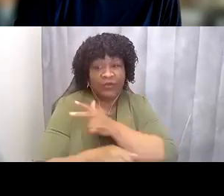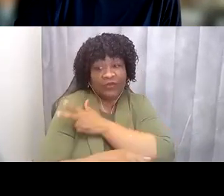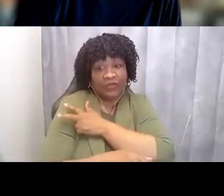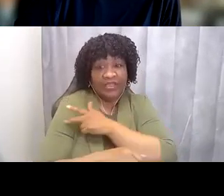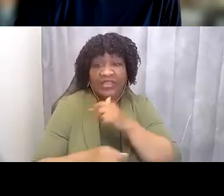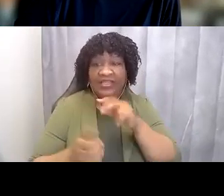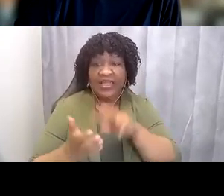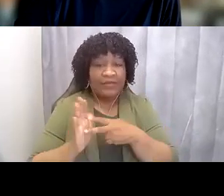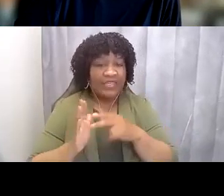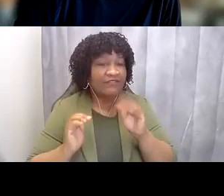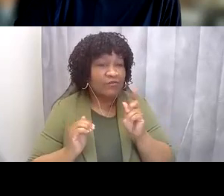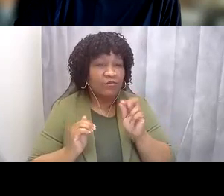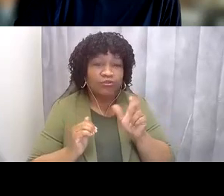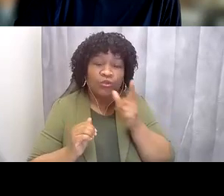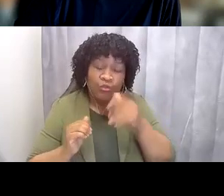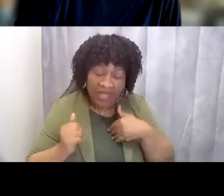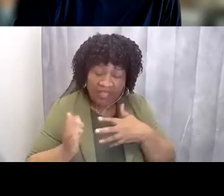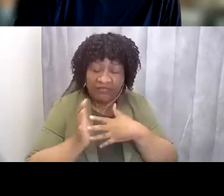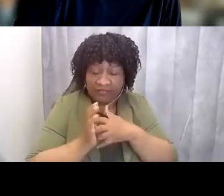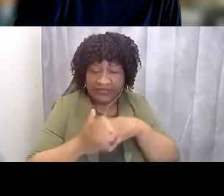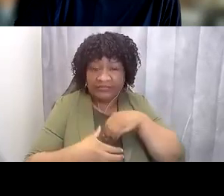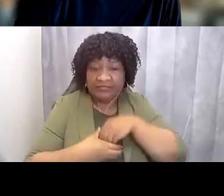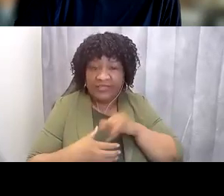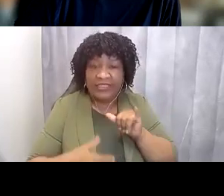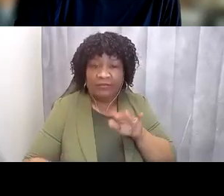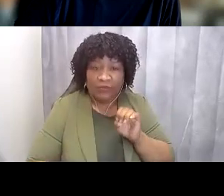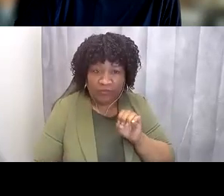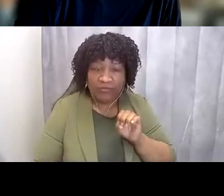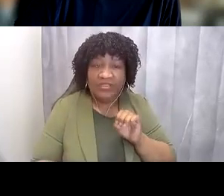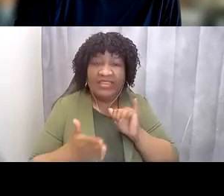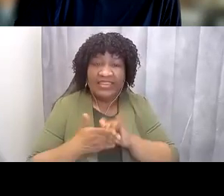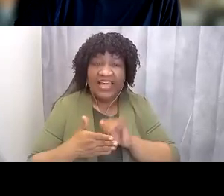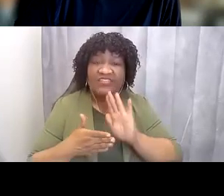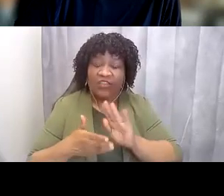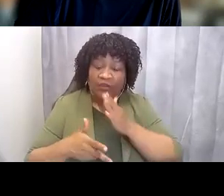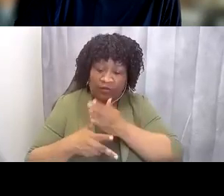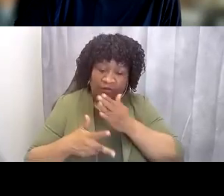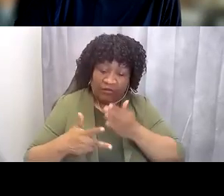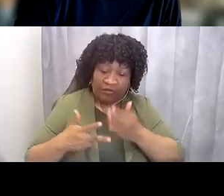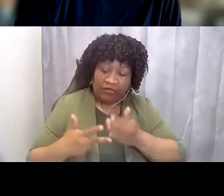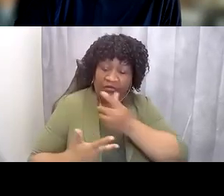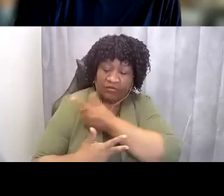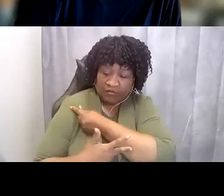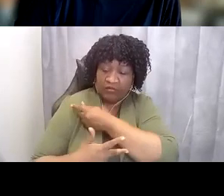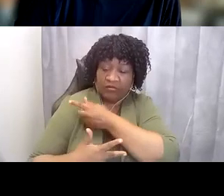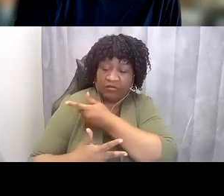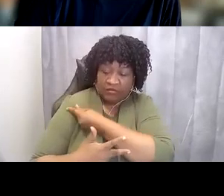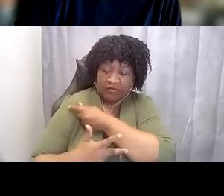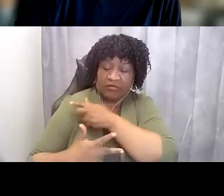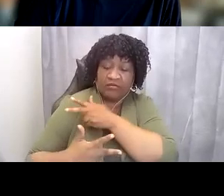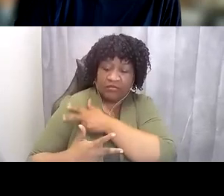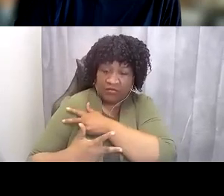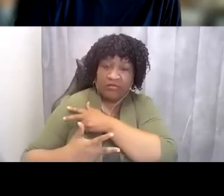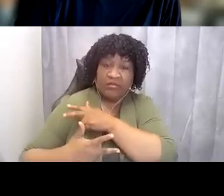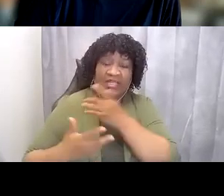booster for people who are immunocompromised. That is part of their initial series. and that is to get people who are